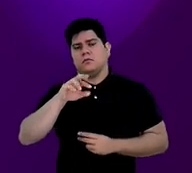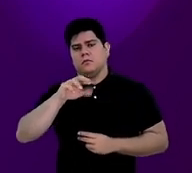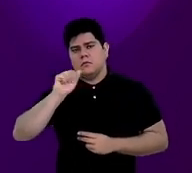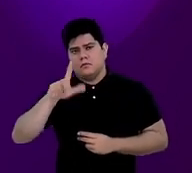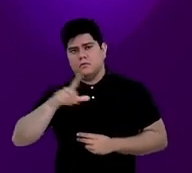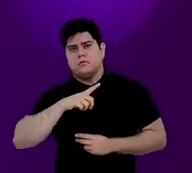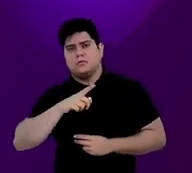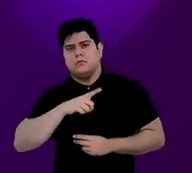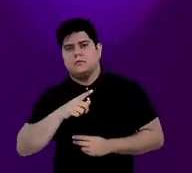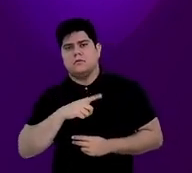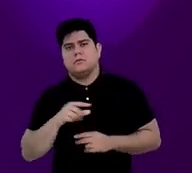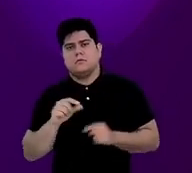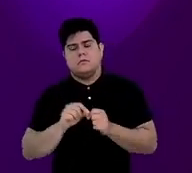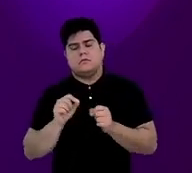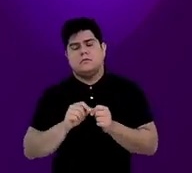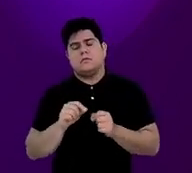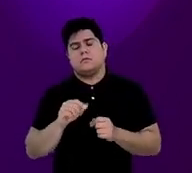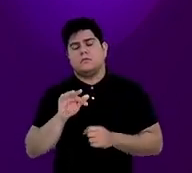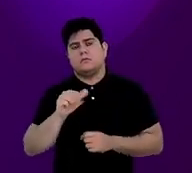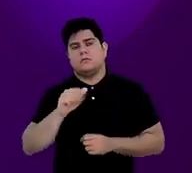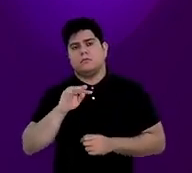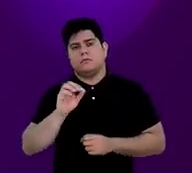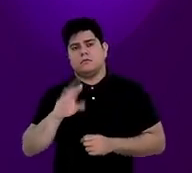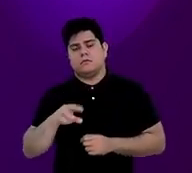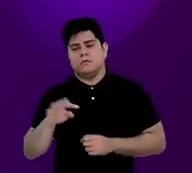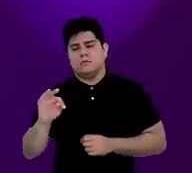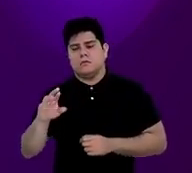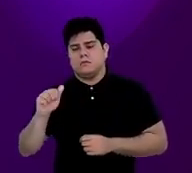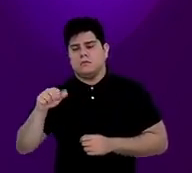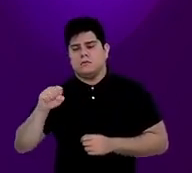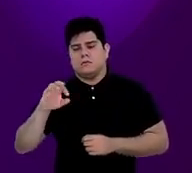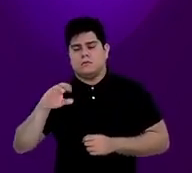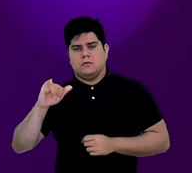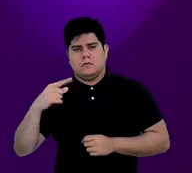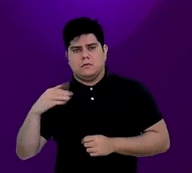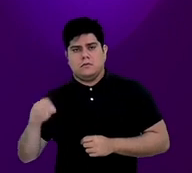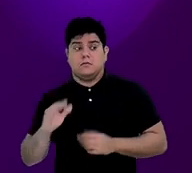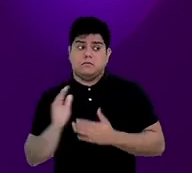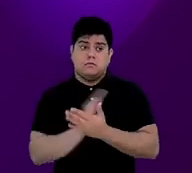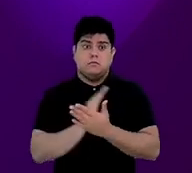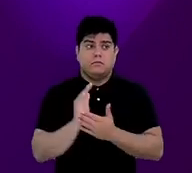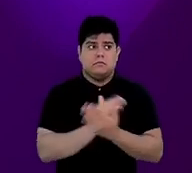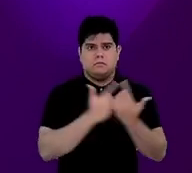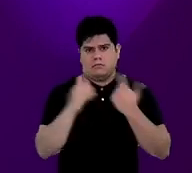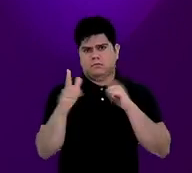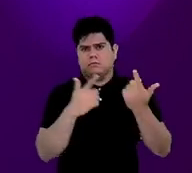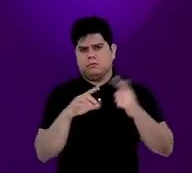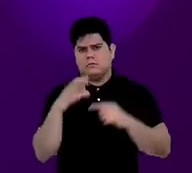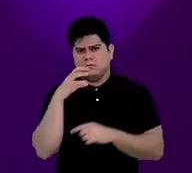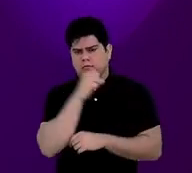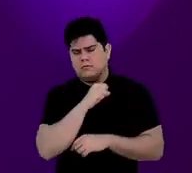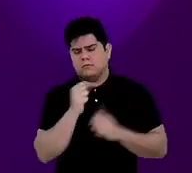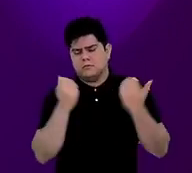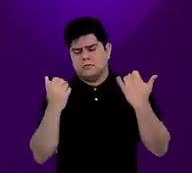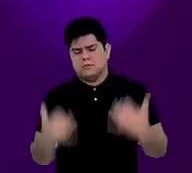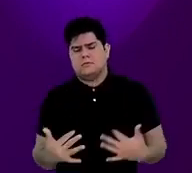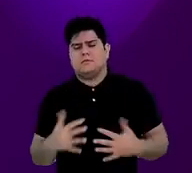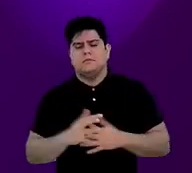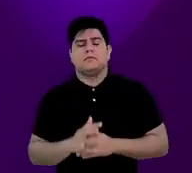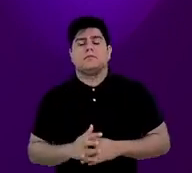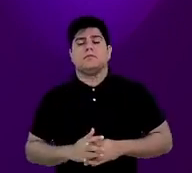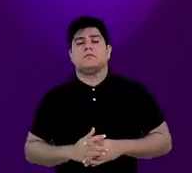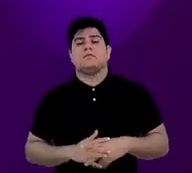A couple of other possible mechanisms I'll mention briefly. One is that the interfacial water